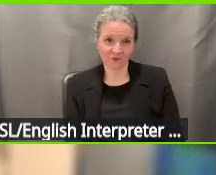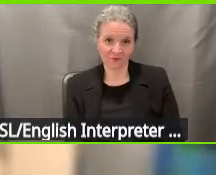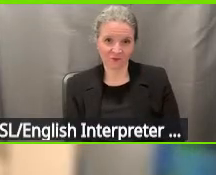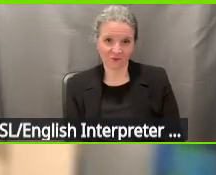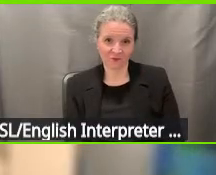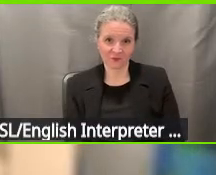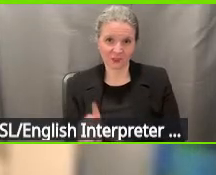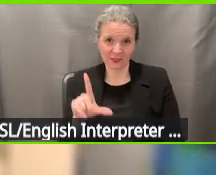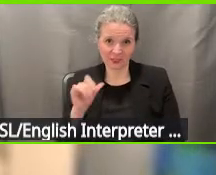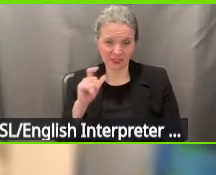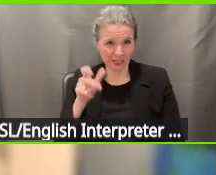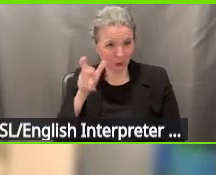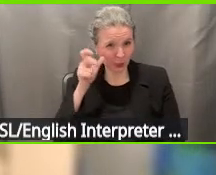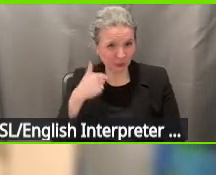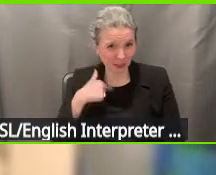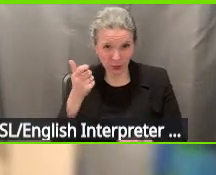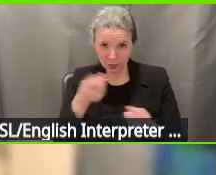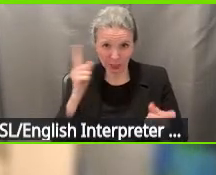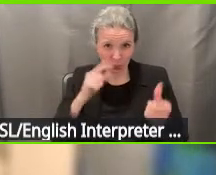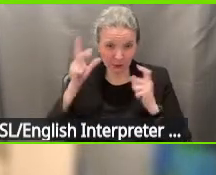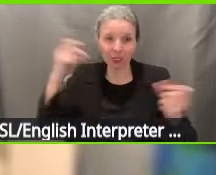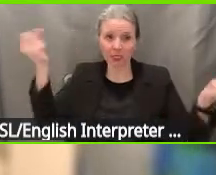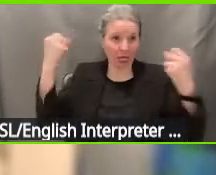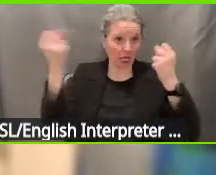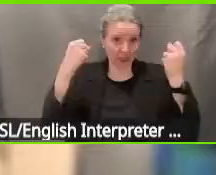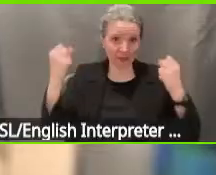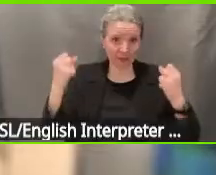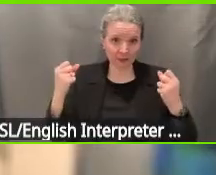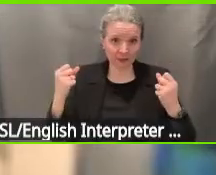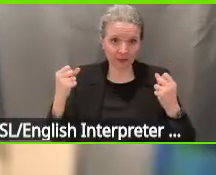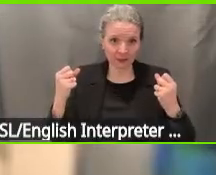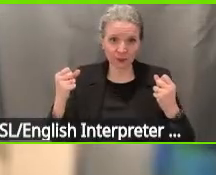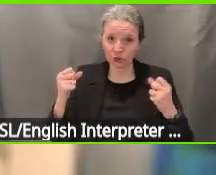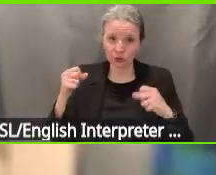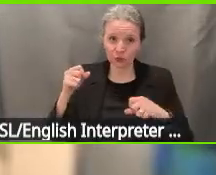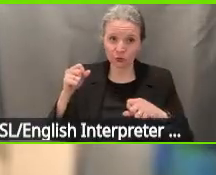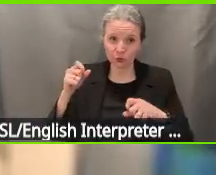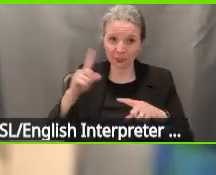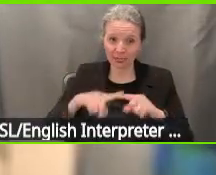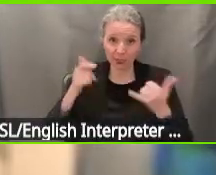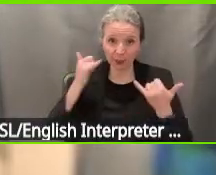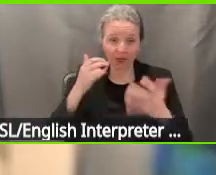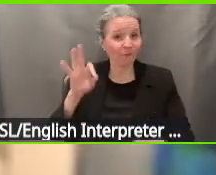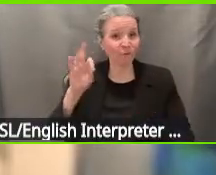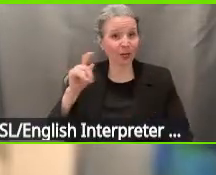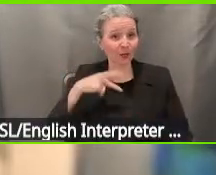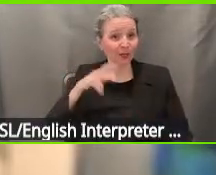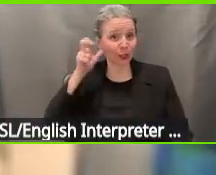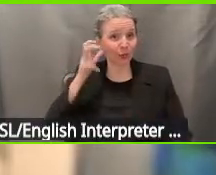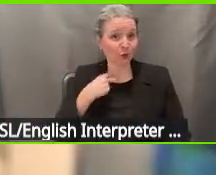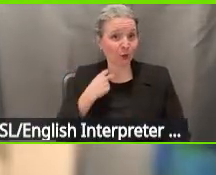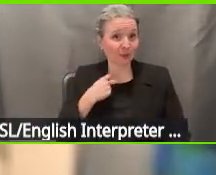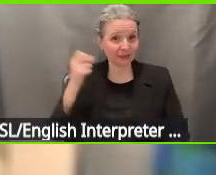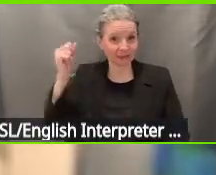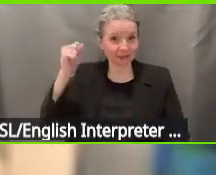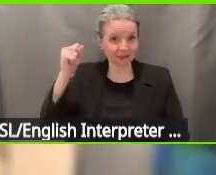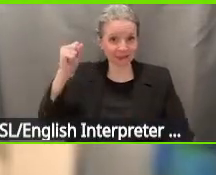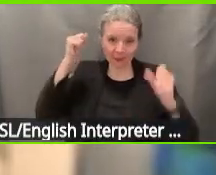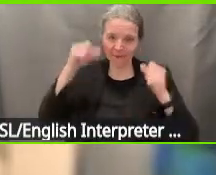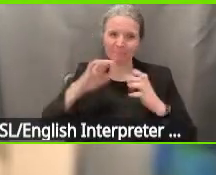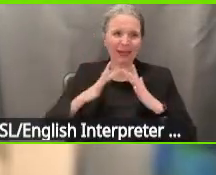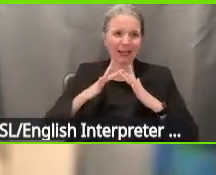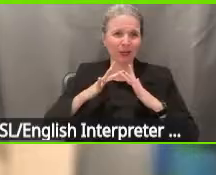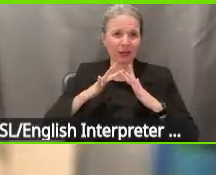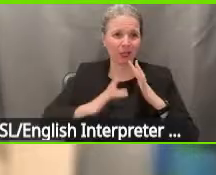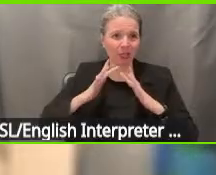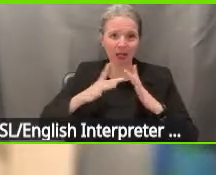Okay, can you hear me? Everyone can hear me? Yeah. Okay. Can you guys can't hear me still? There, Frank, we got you. Yeah, now. Oh, my internet was